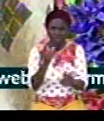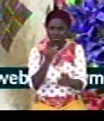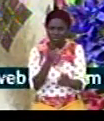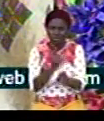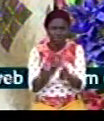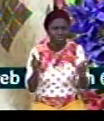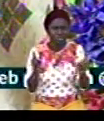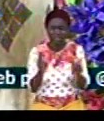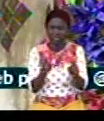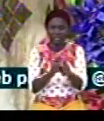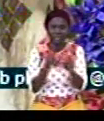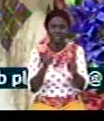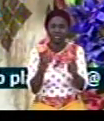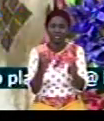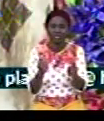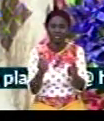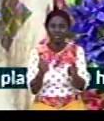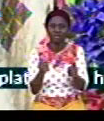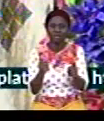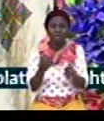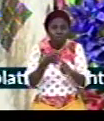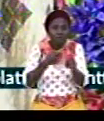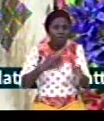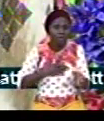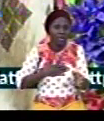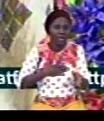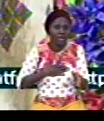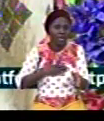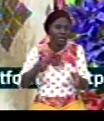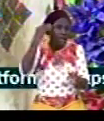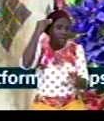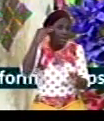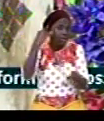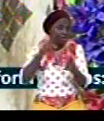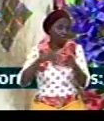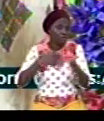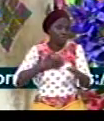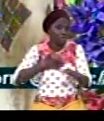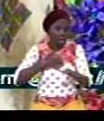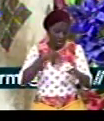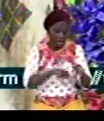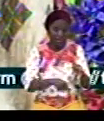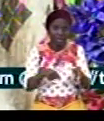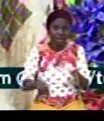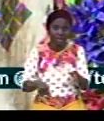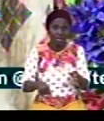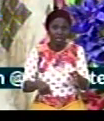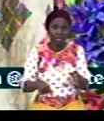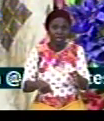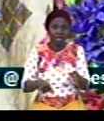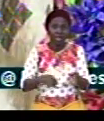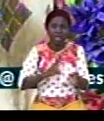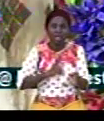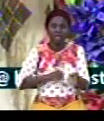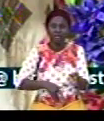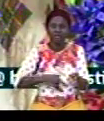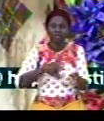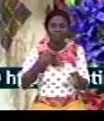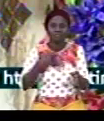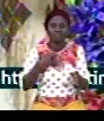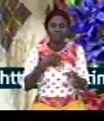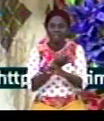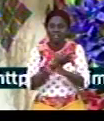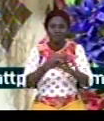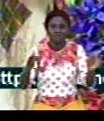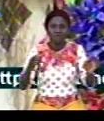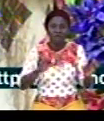shock. From my head to my leg, it do me green. I carry my two hands